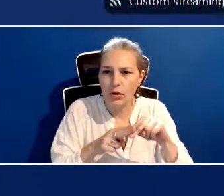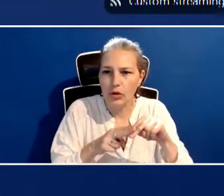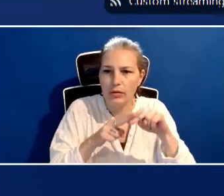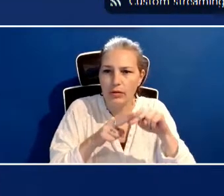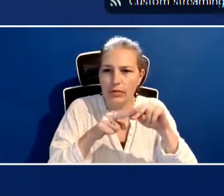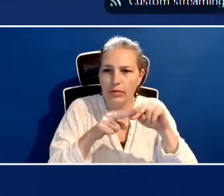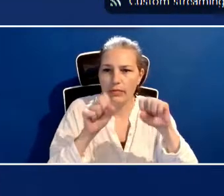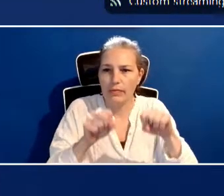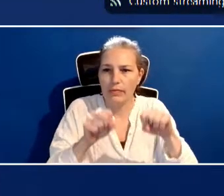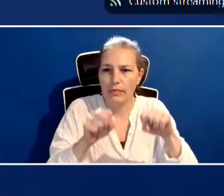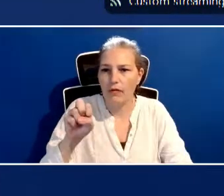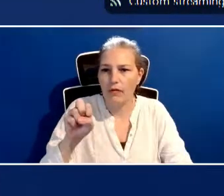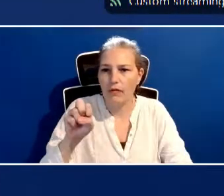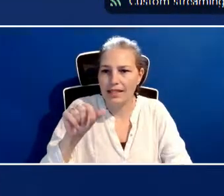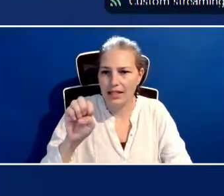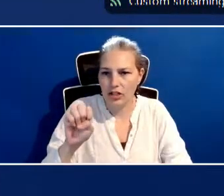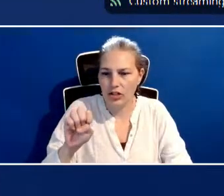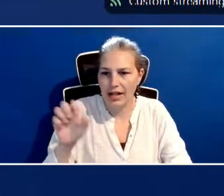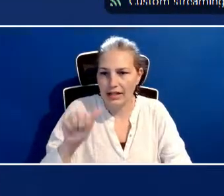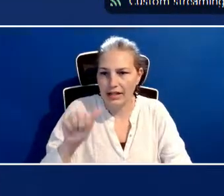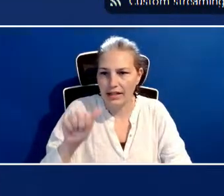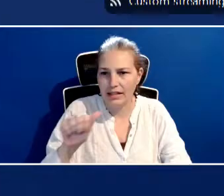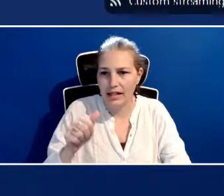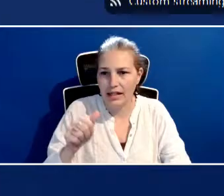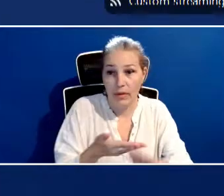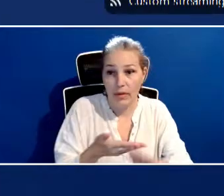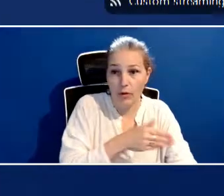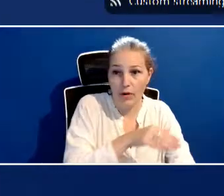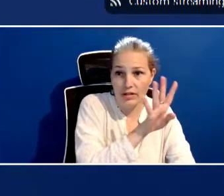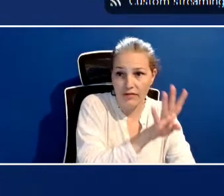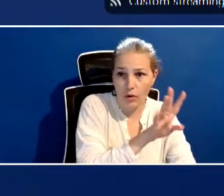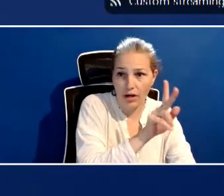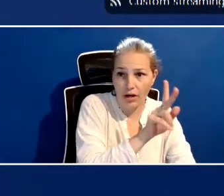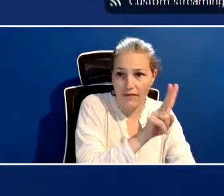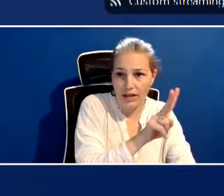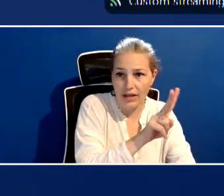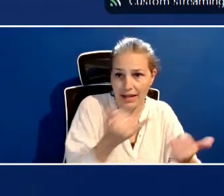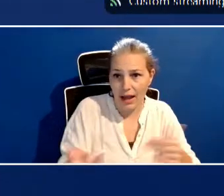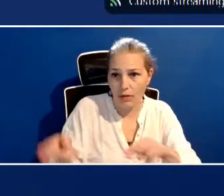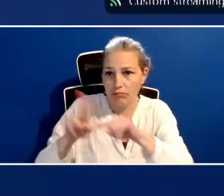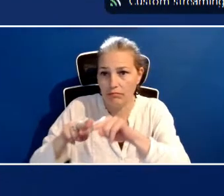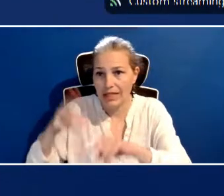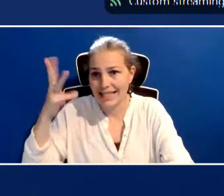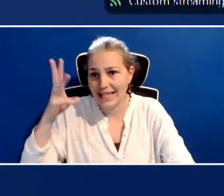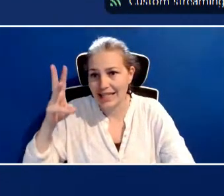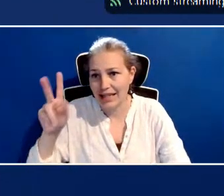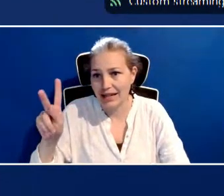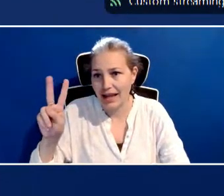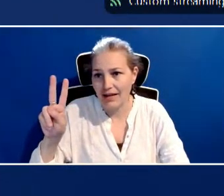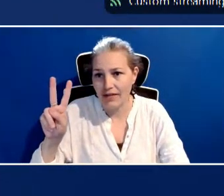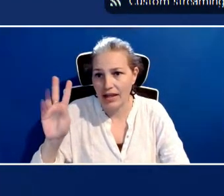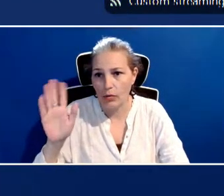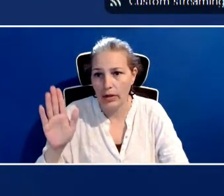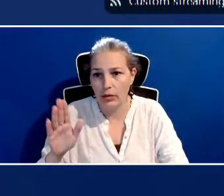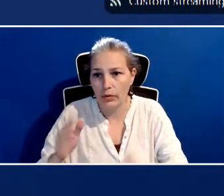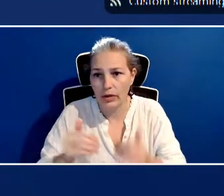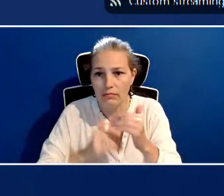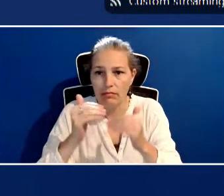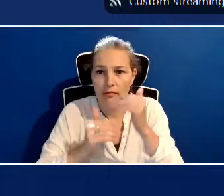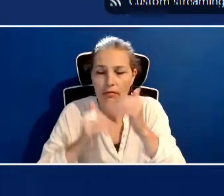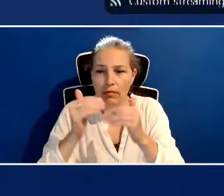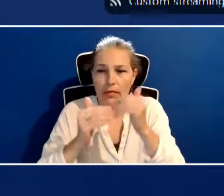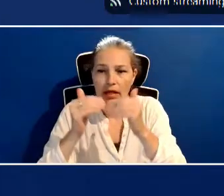kV. We'll be able to have building a system back to meet the clean